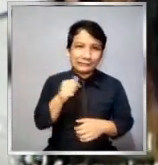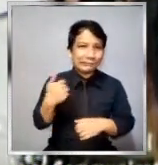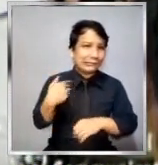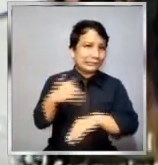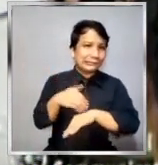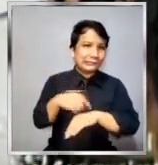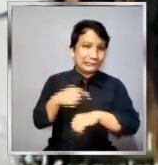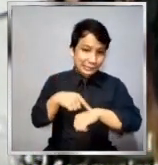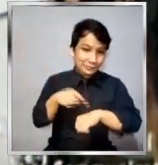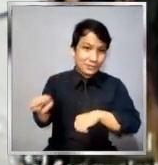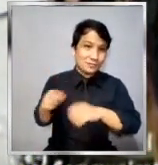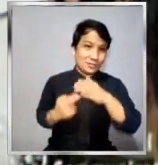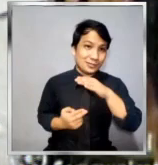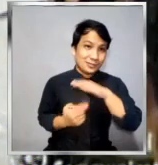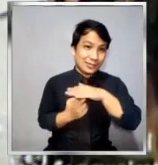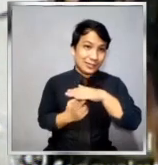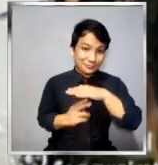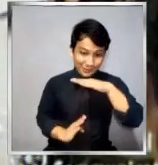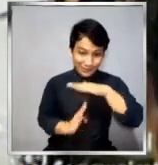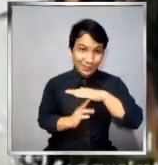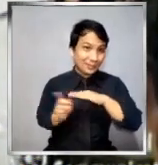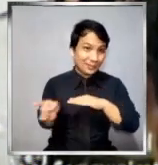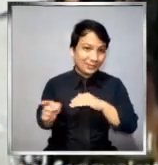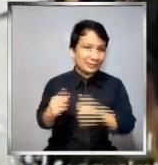Hindi pa panahon mag-resign.